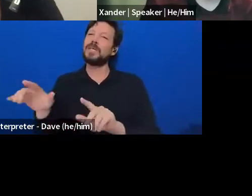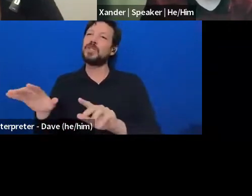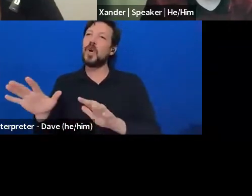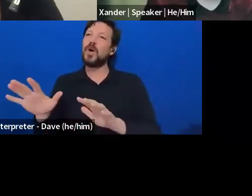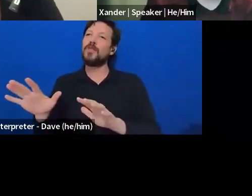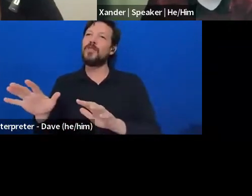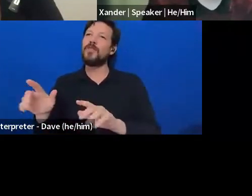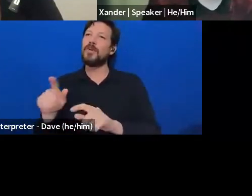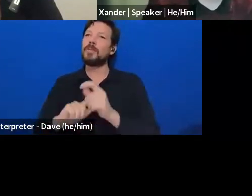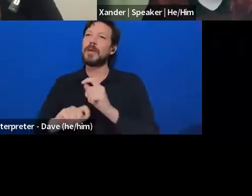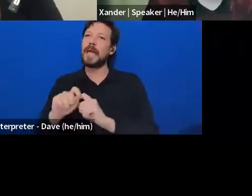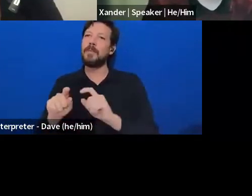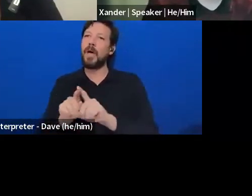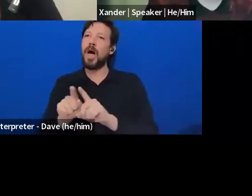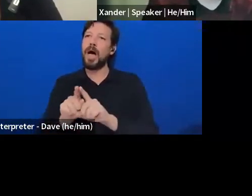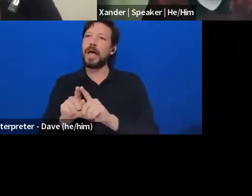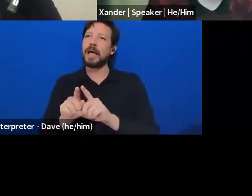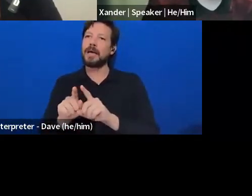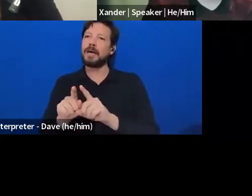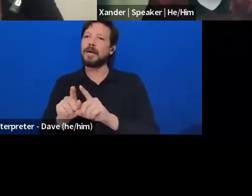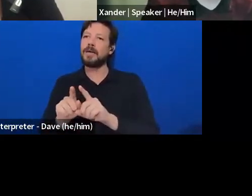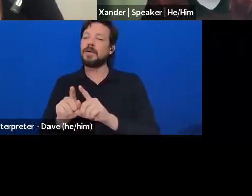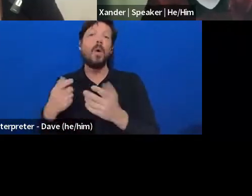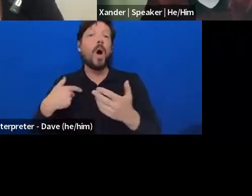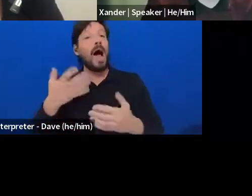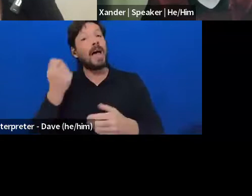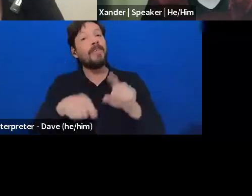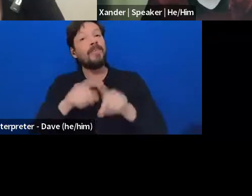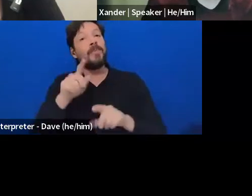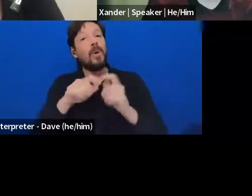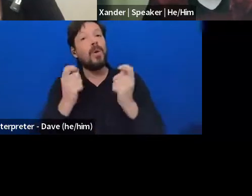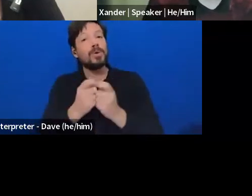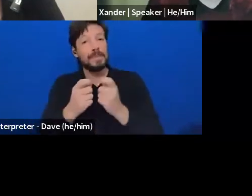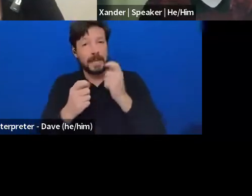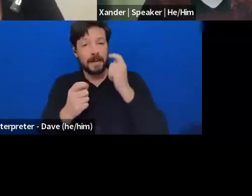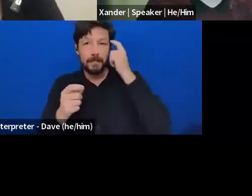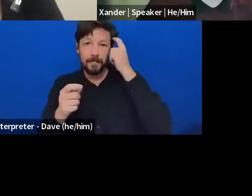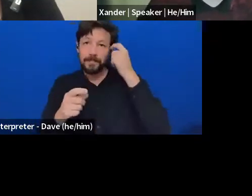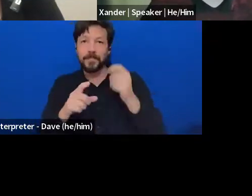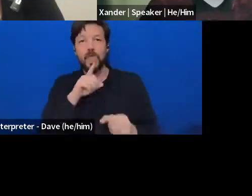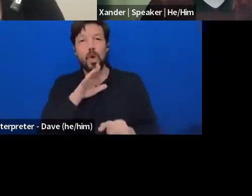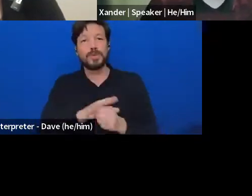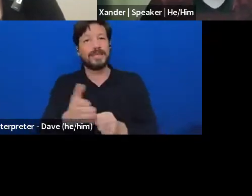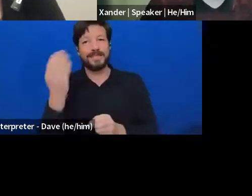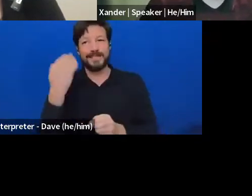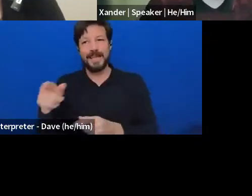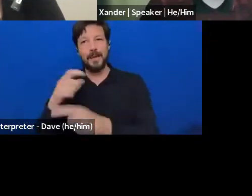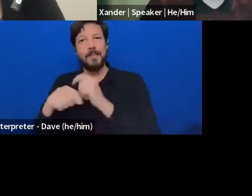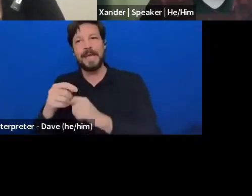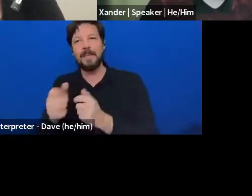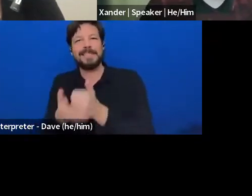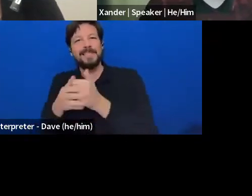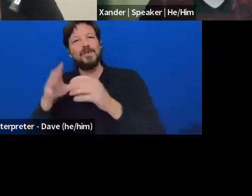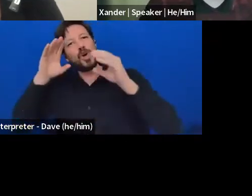the assistant coach of my football team back in my hometown of Launceston, and watching him